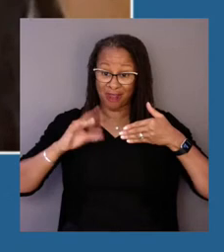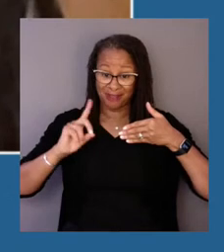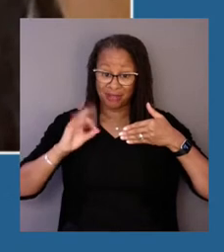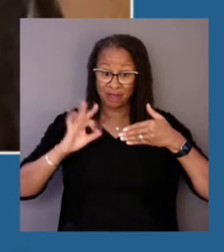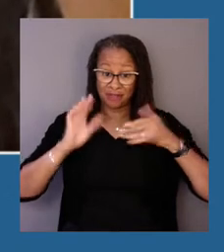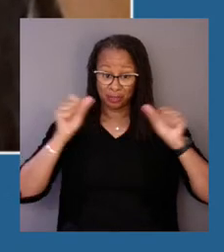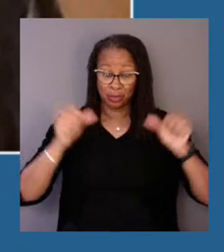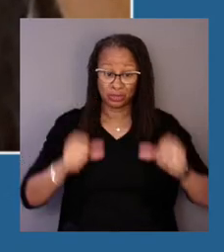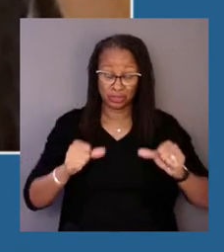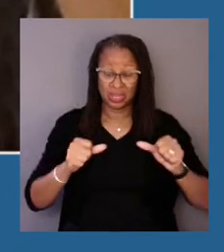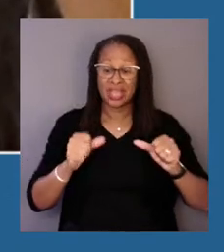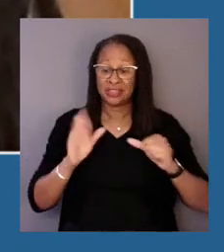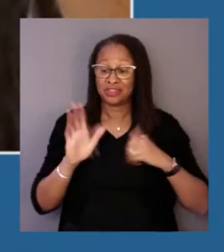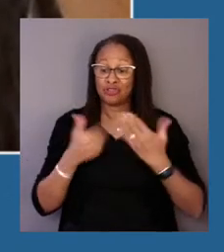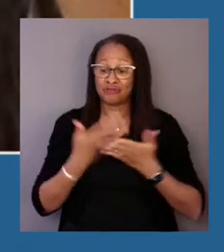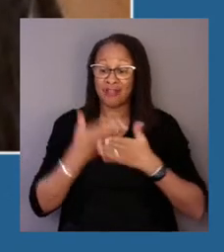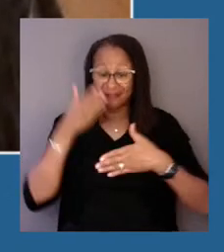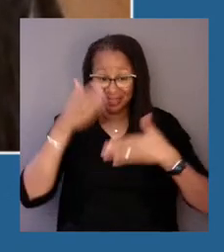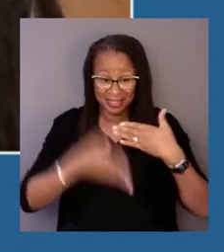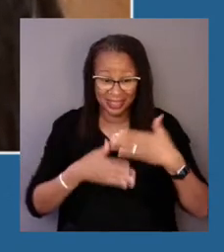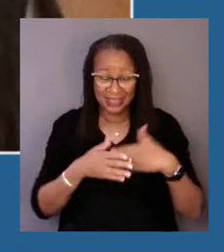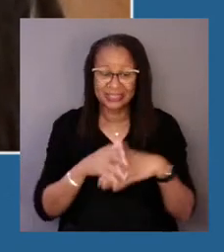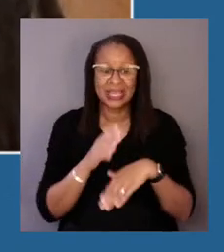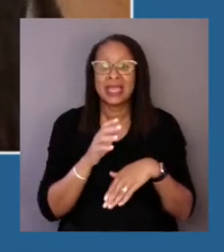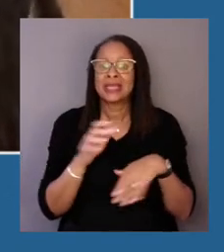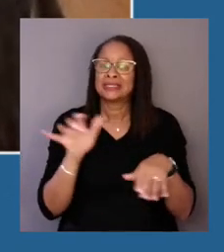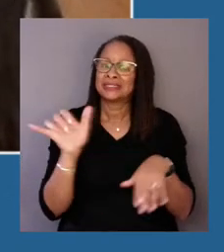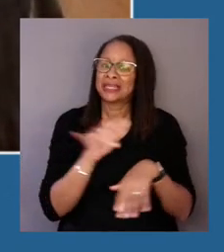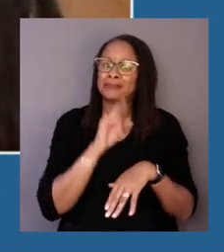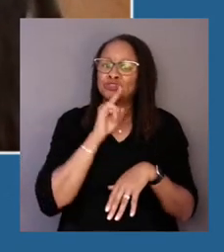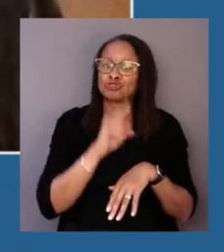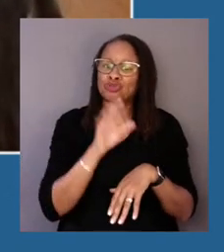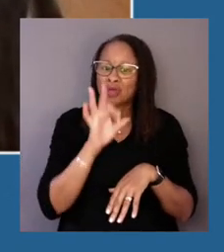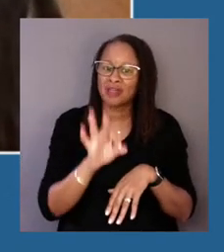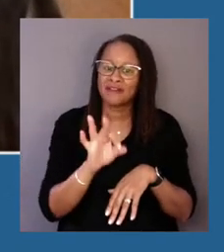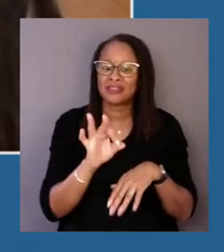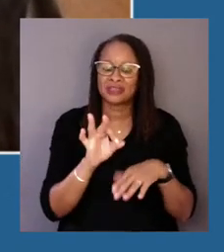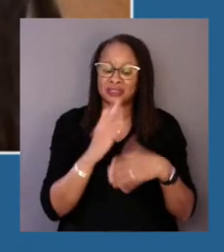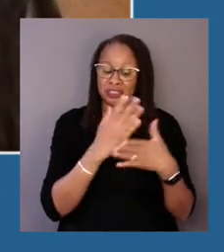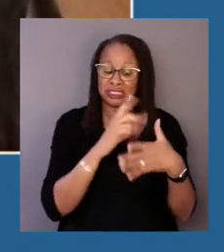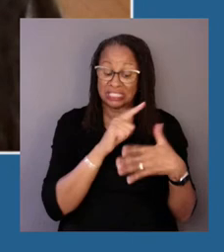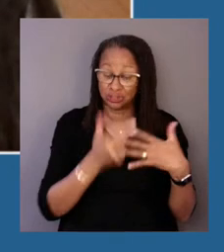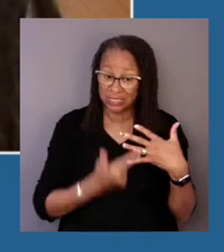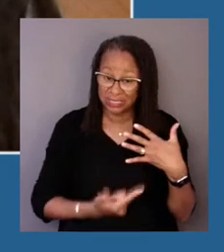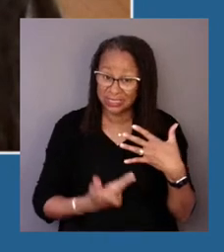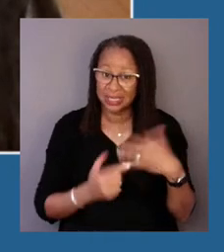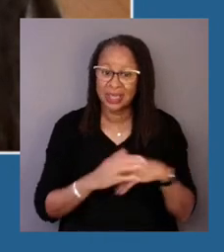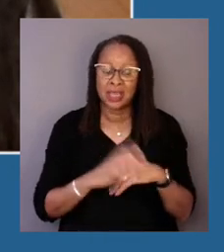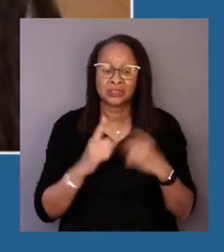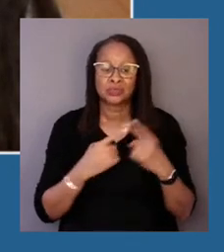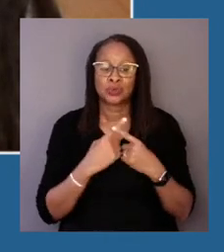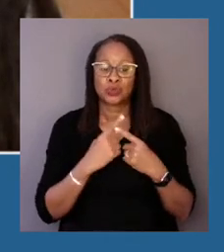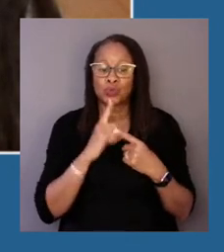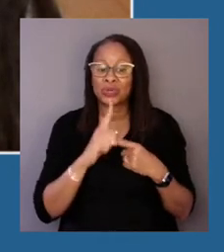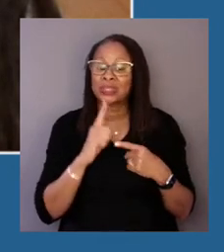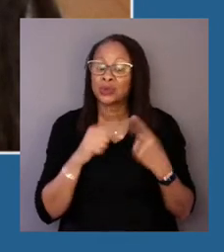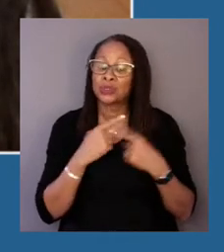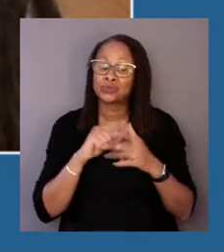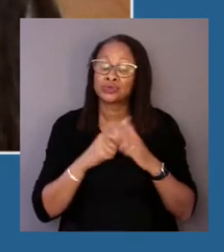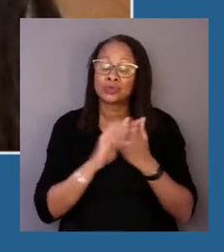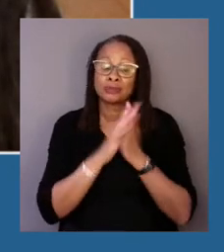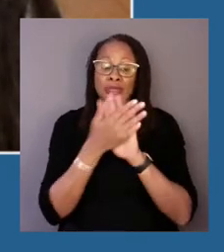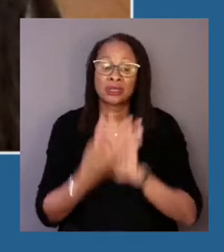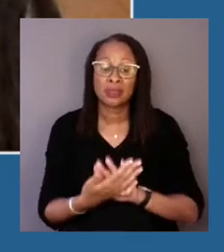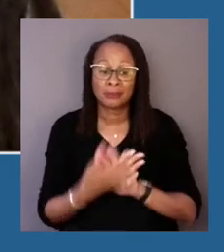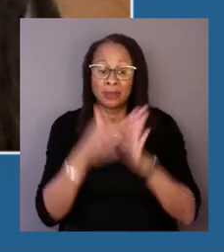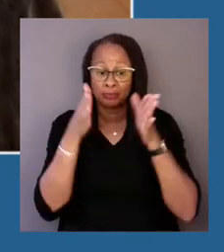the end. And the same is true of the series as it progresses. It's really when you're starting to become someone who